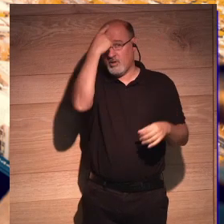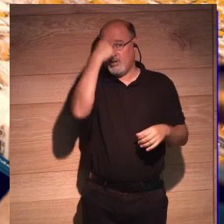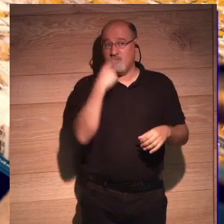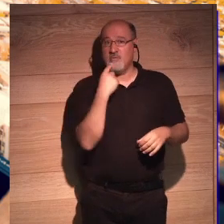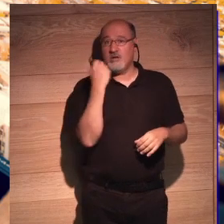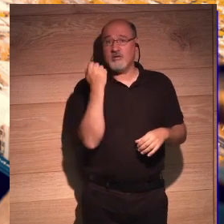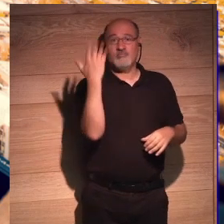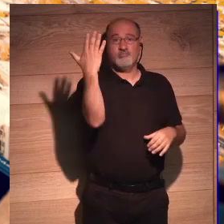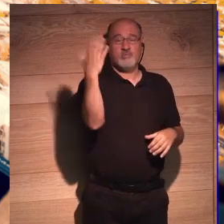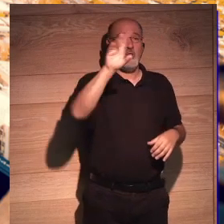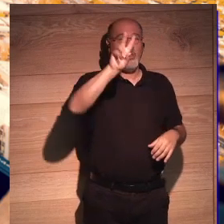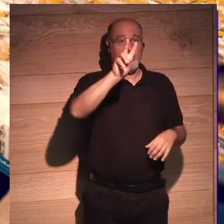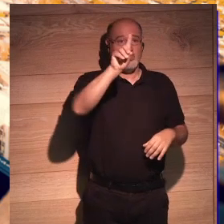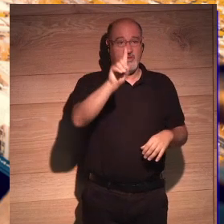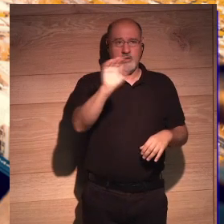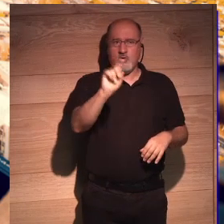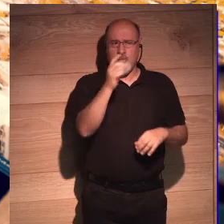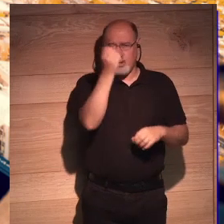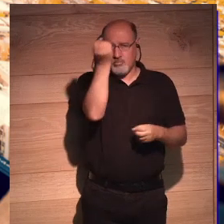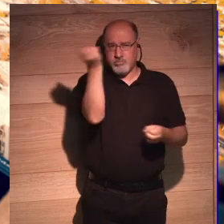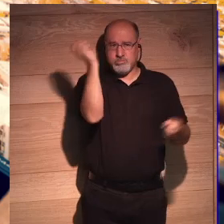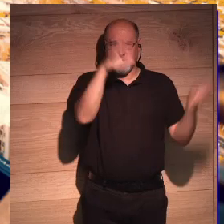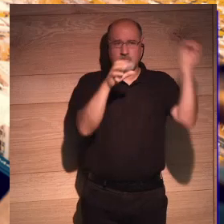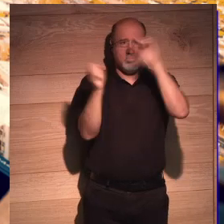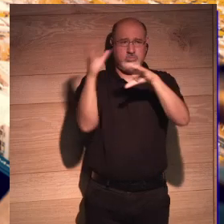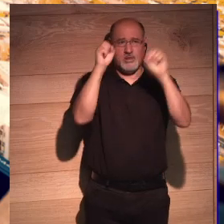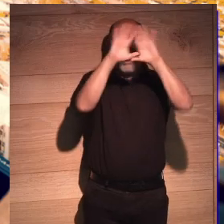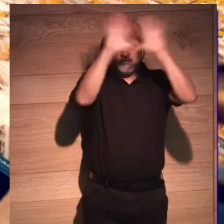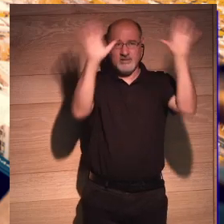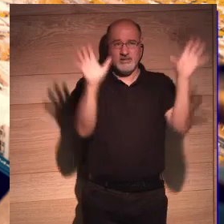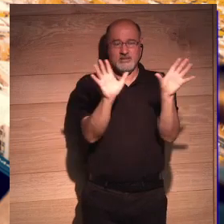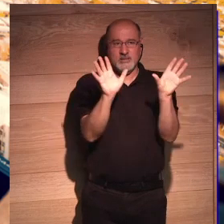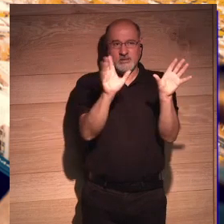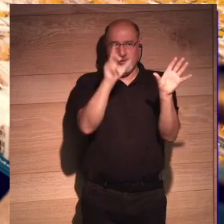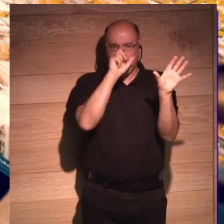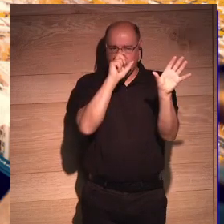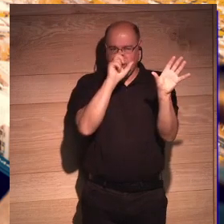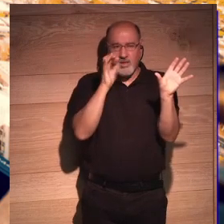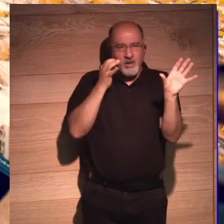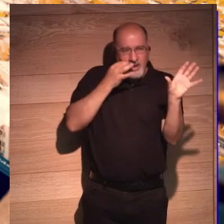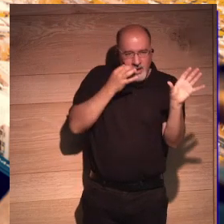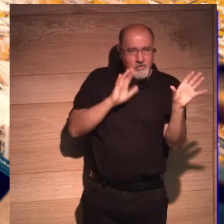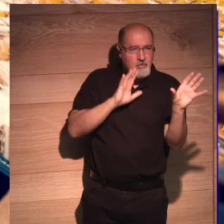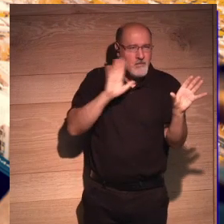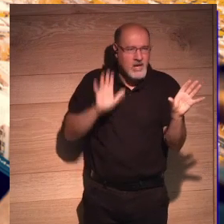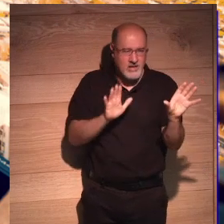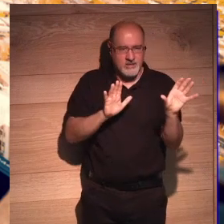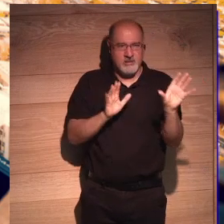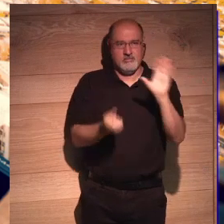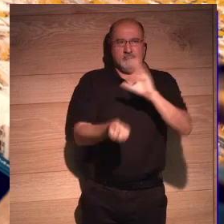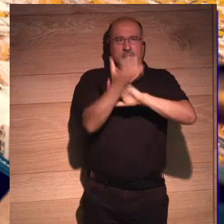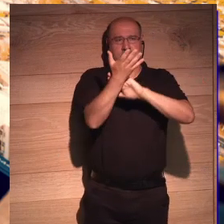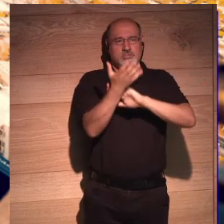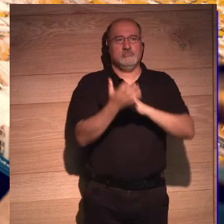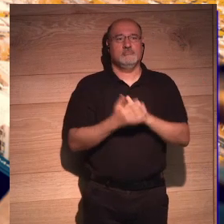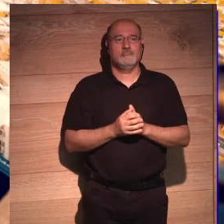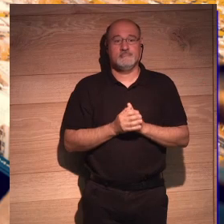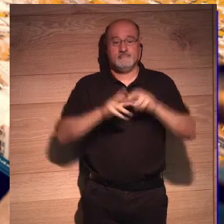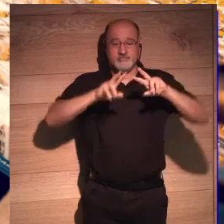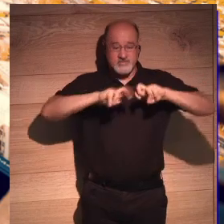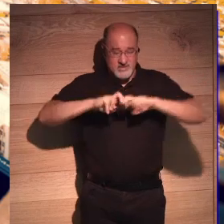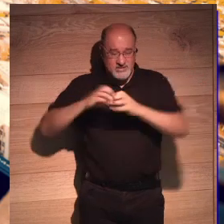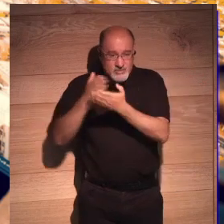There's several studies that have been done on this. There's a really good Stanford one, actually, with children swimming with orcas, if you want to, as